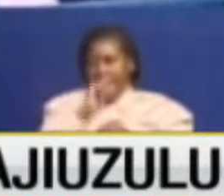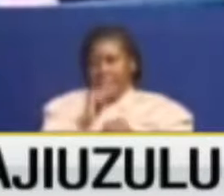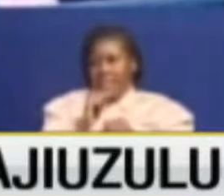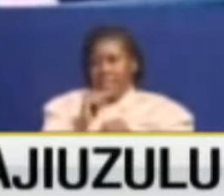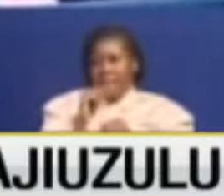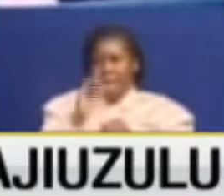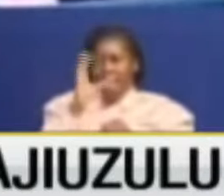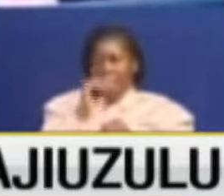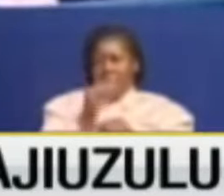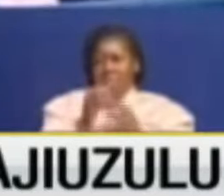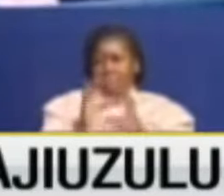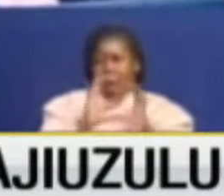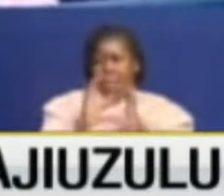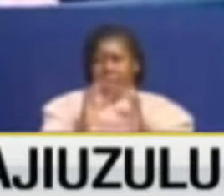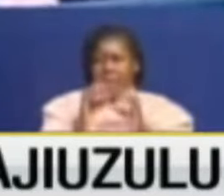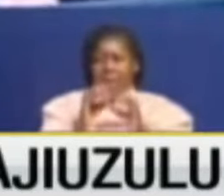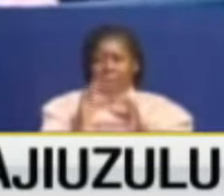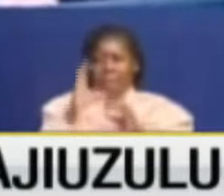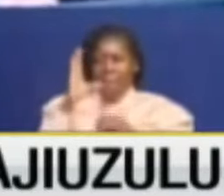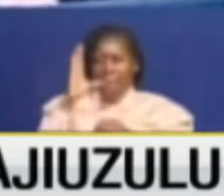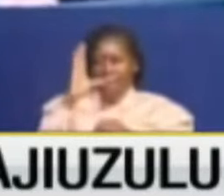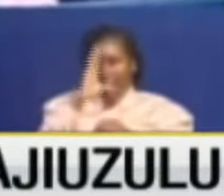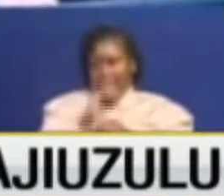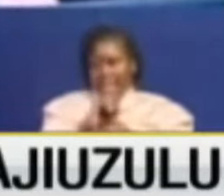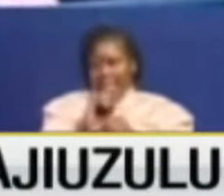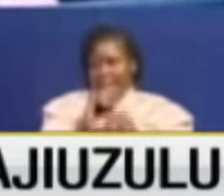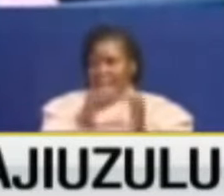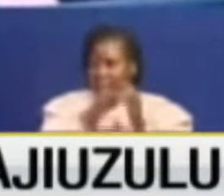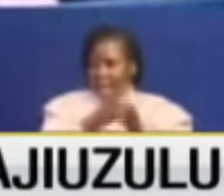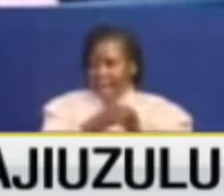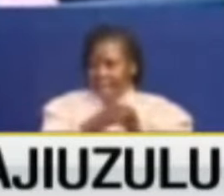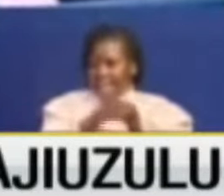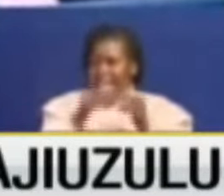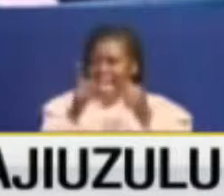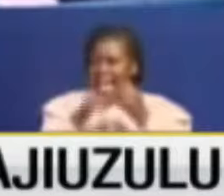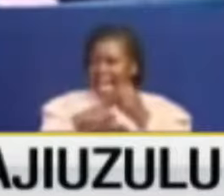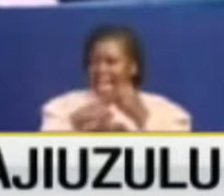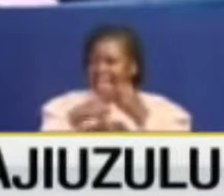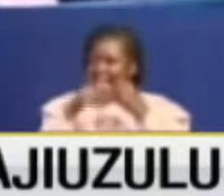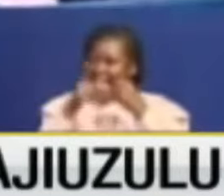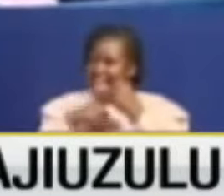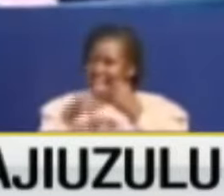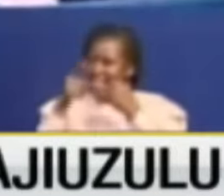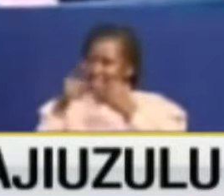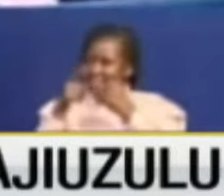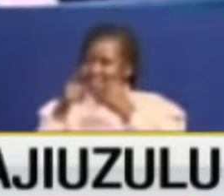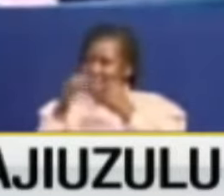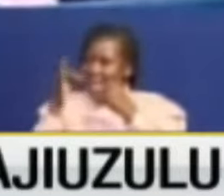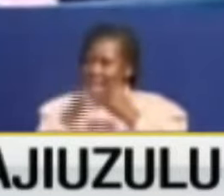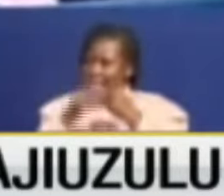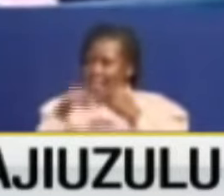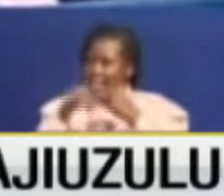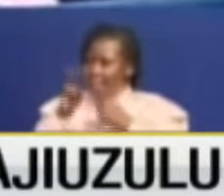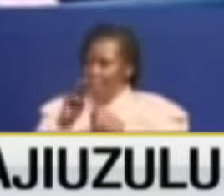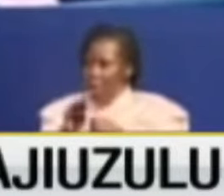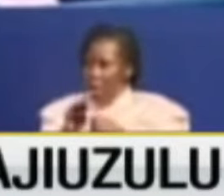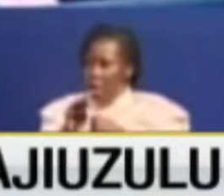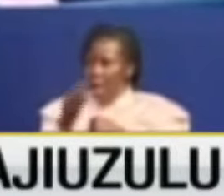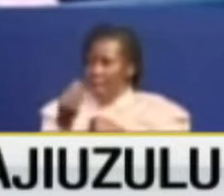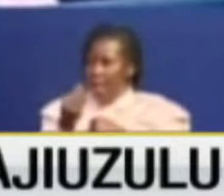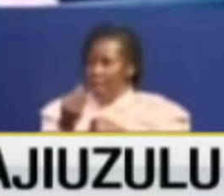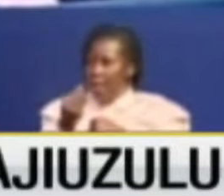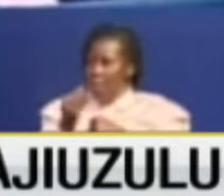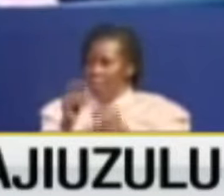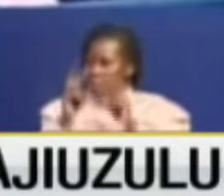that 86,000 shillings, quote unquote, 86 million shillings, my apologies for that, 86 million shillings,